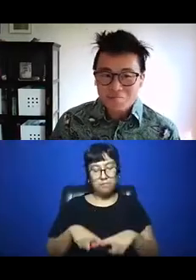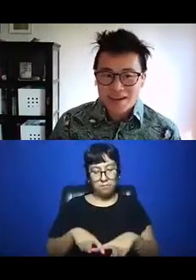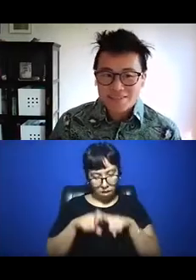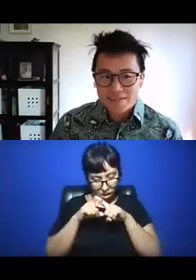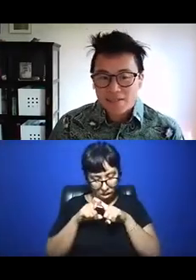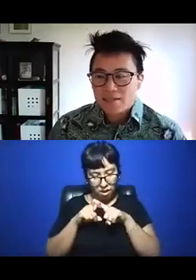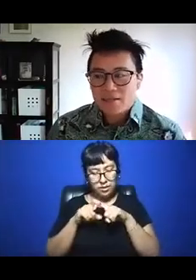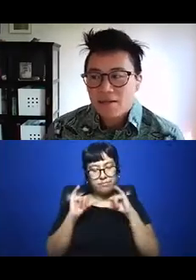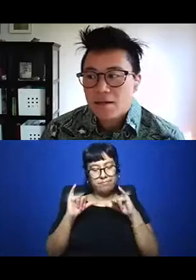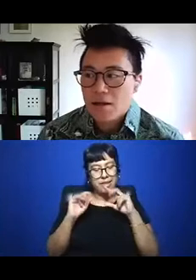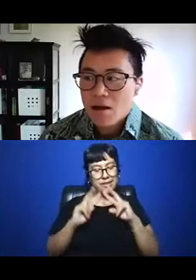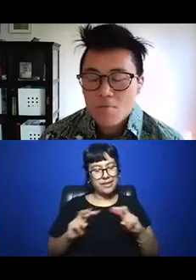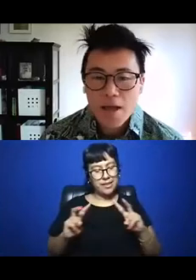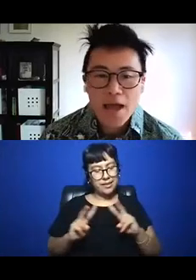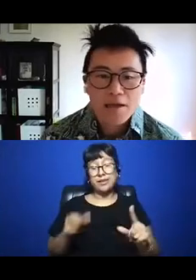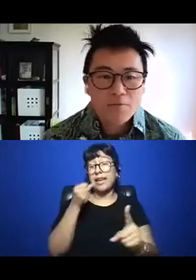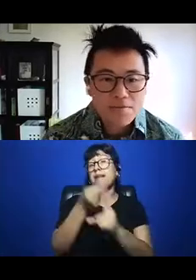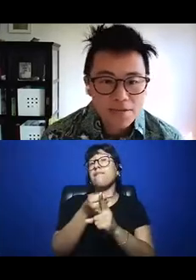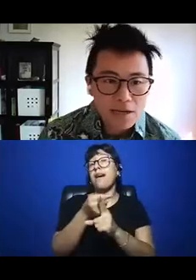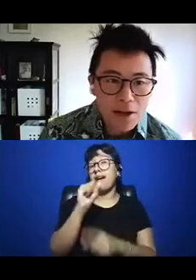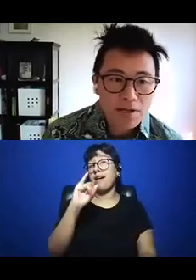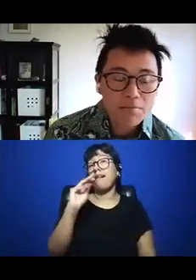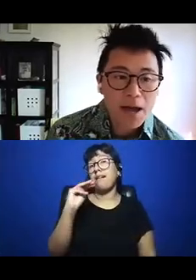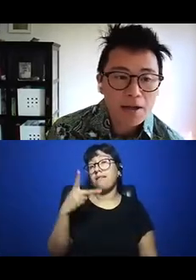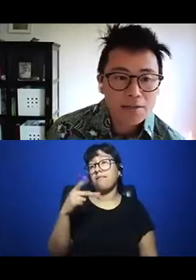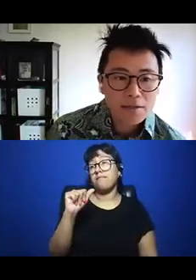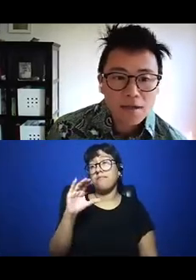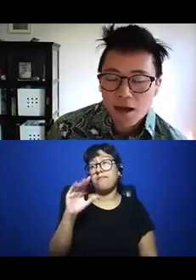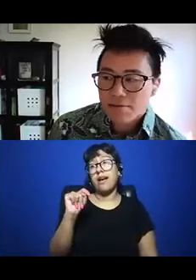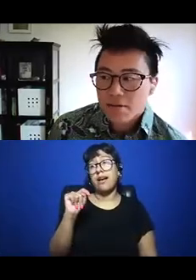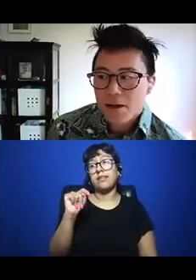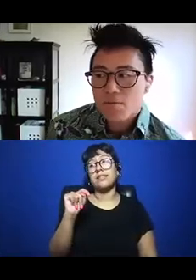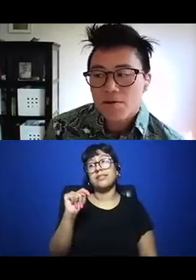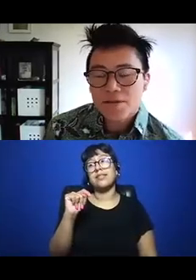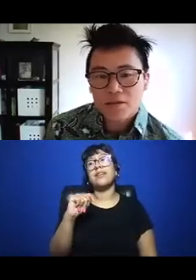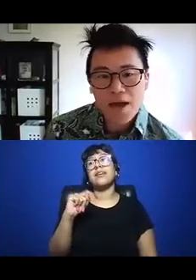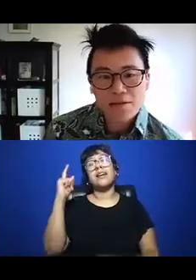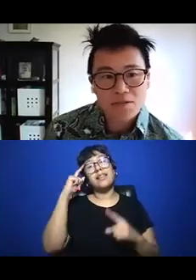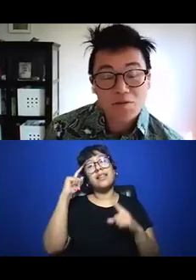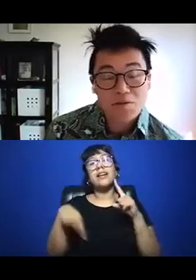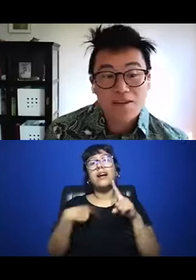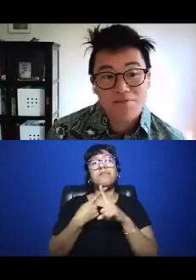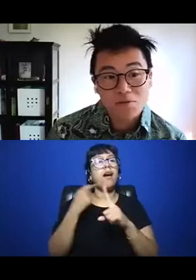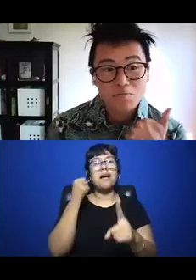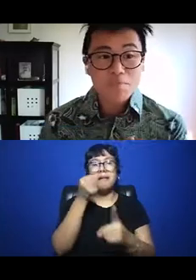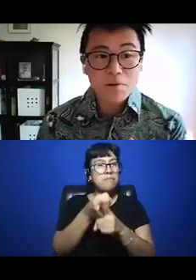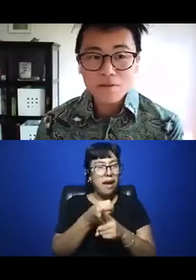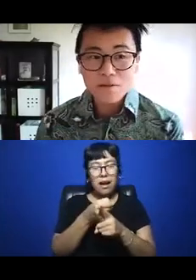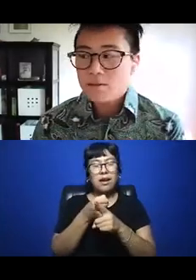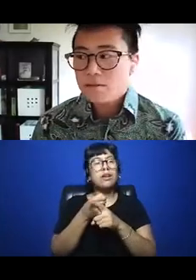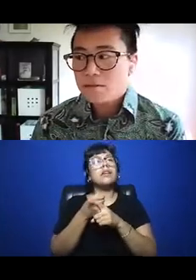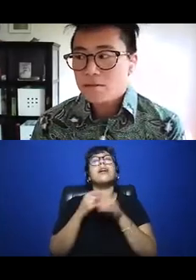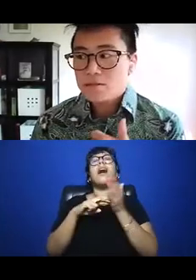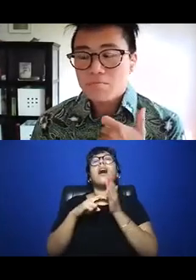the impacts. And when I'm thinking about impact, I think about what are the impacts to individual